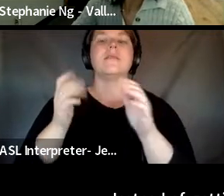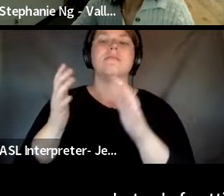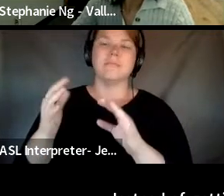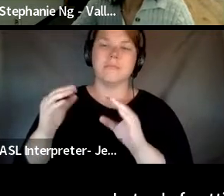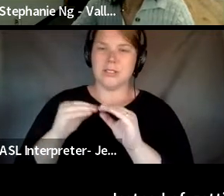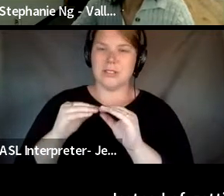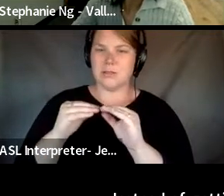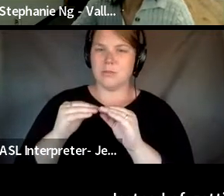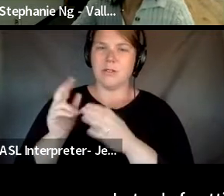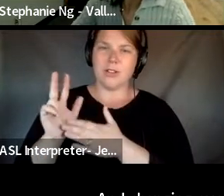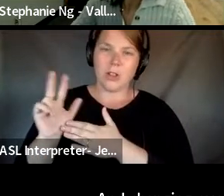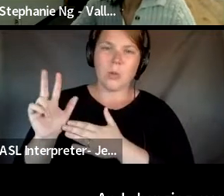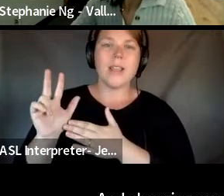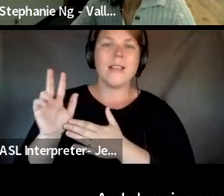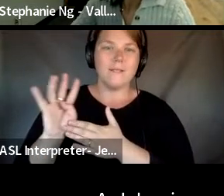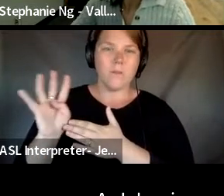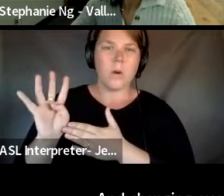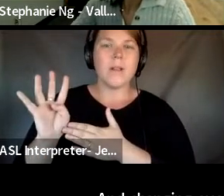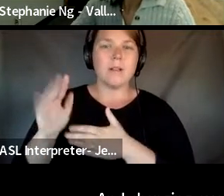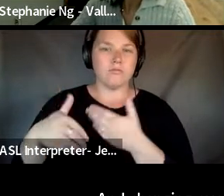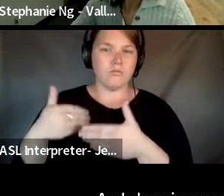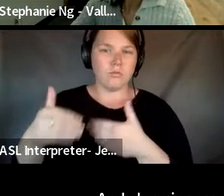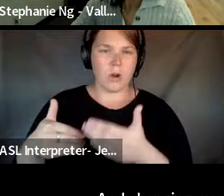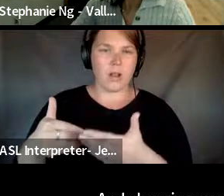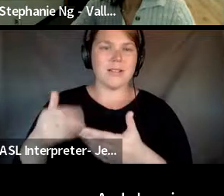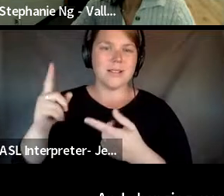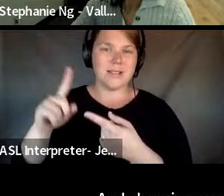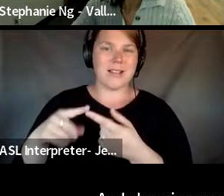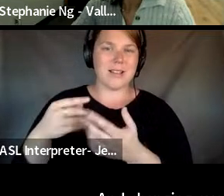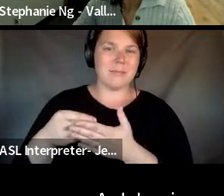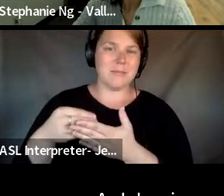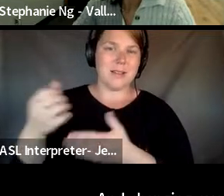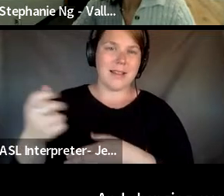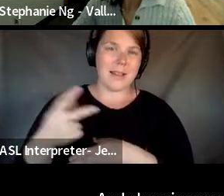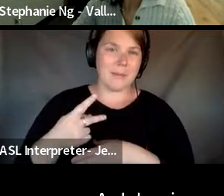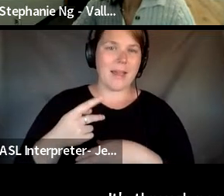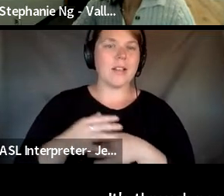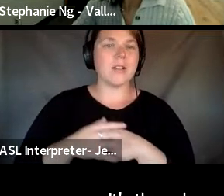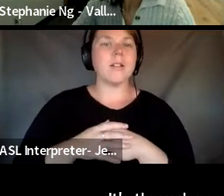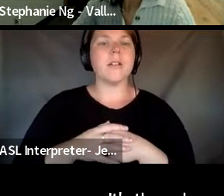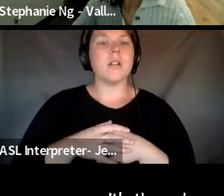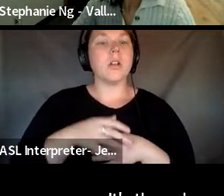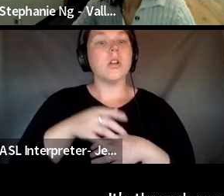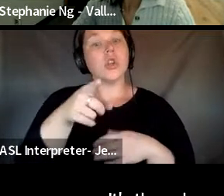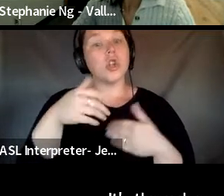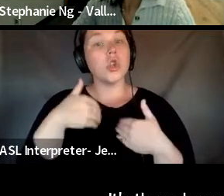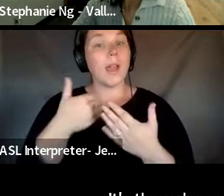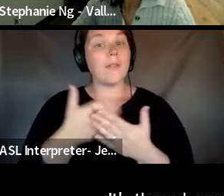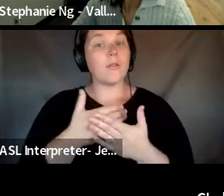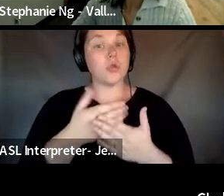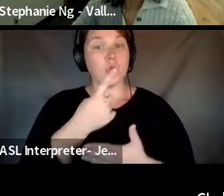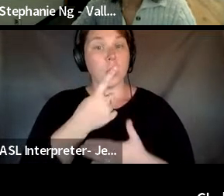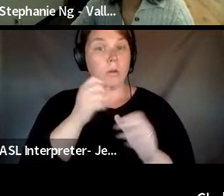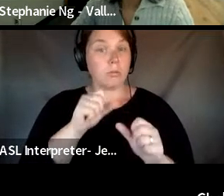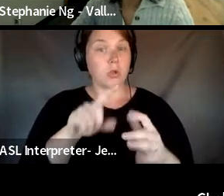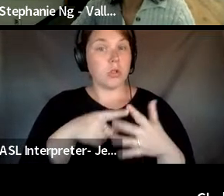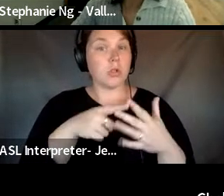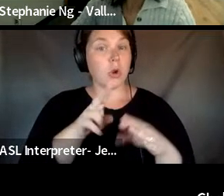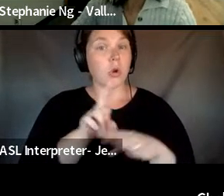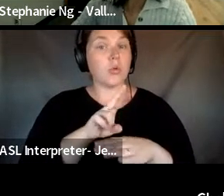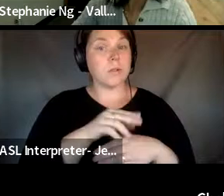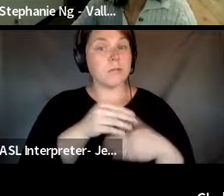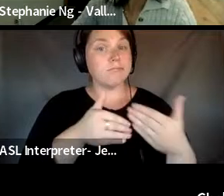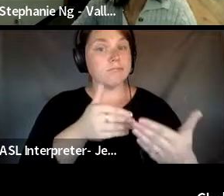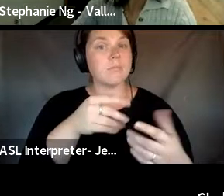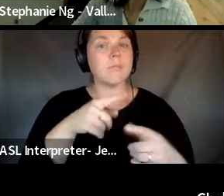a possibly 3 to 4 week challenge. Well, you would have your new one that you could start using, but to